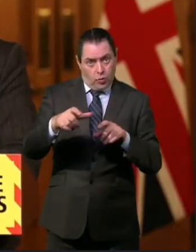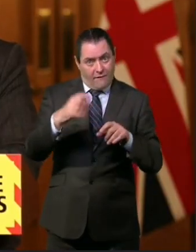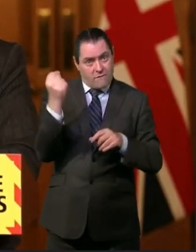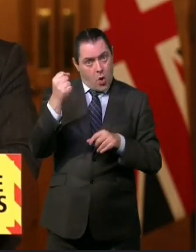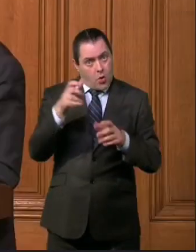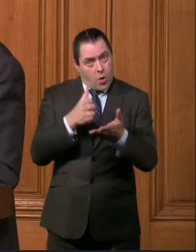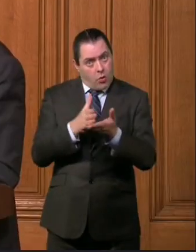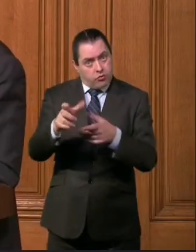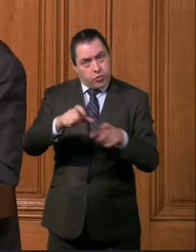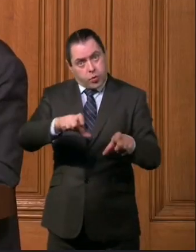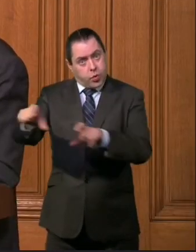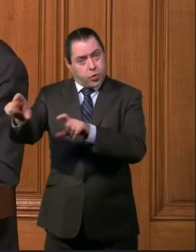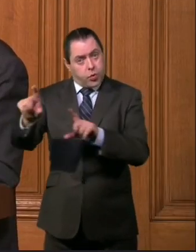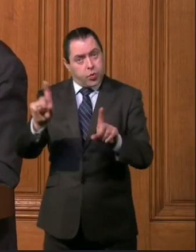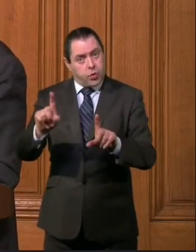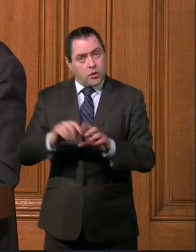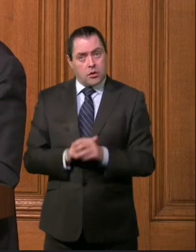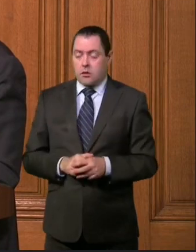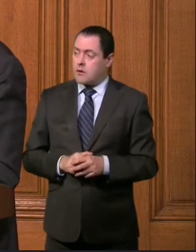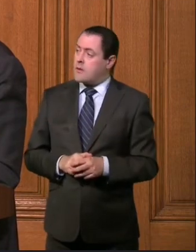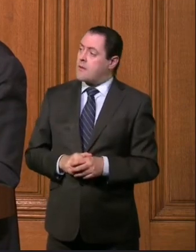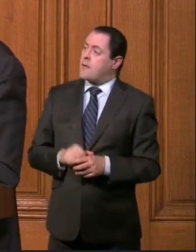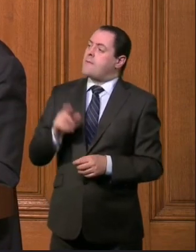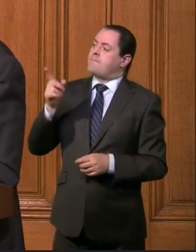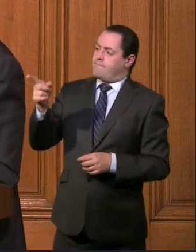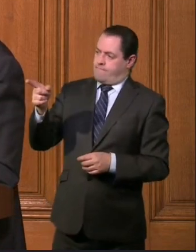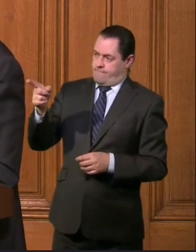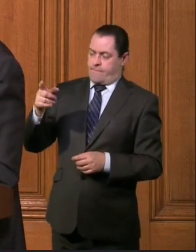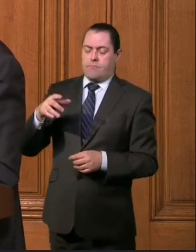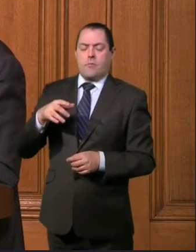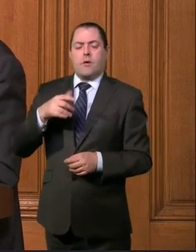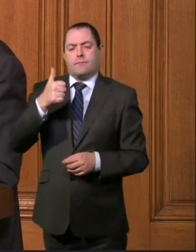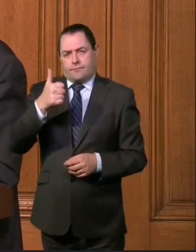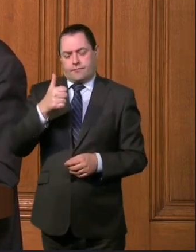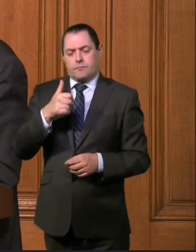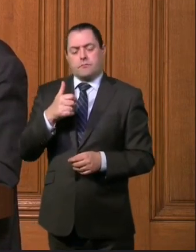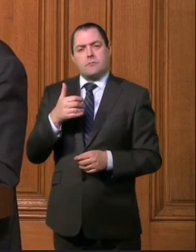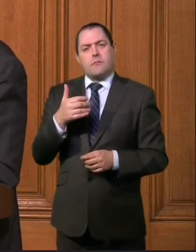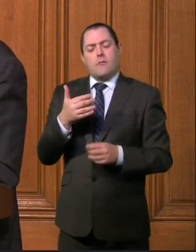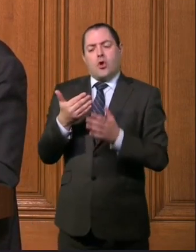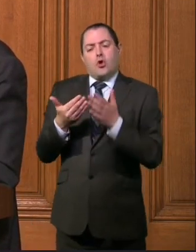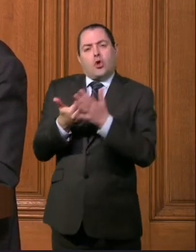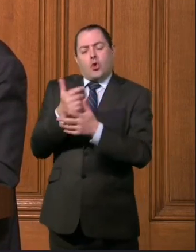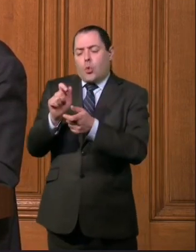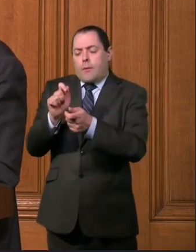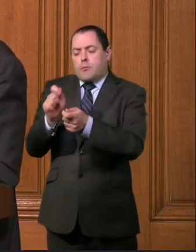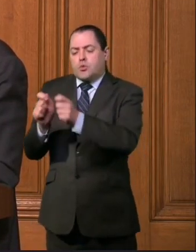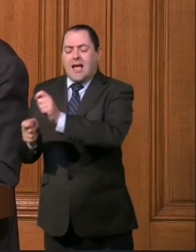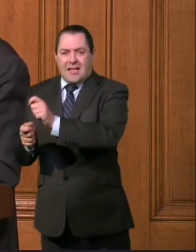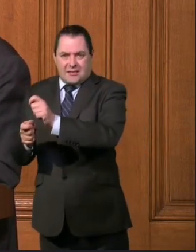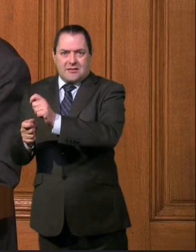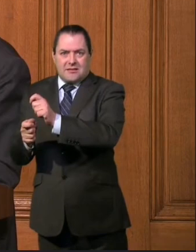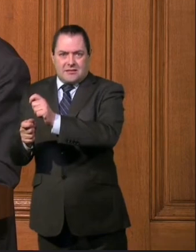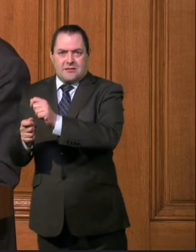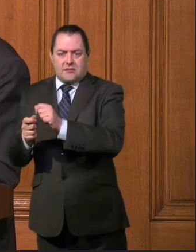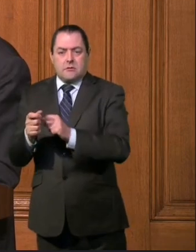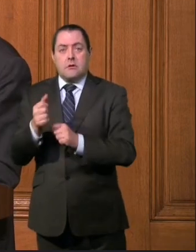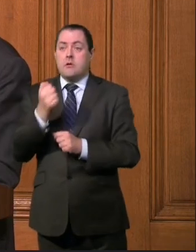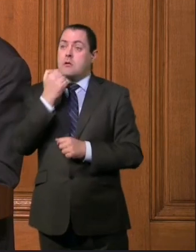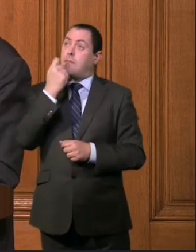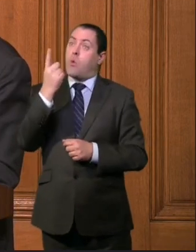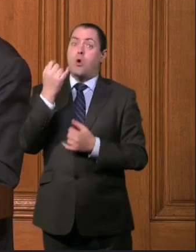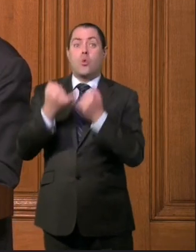The most risky thing in terms of new mutations is to have very high prevalence. The more the virus